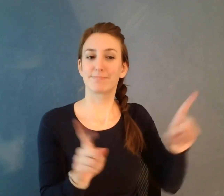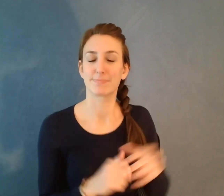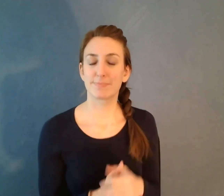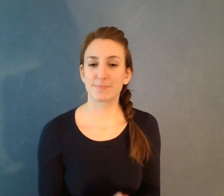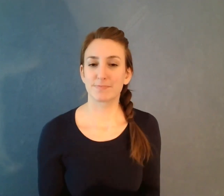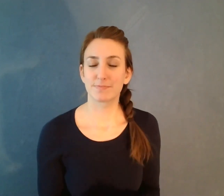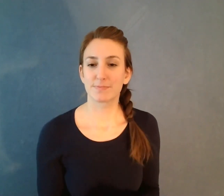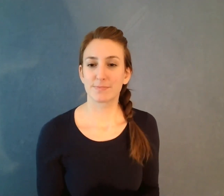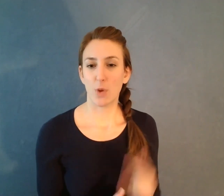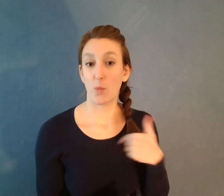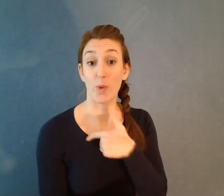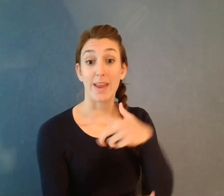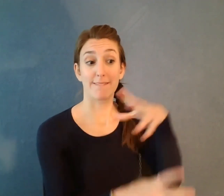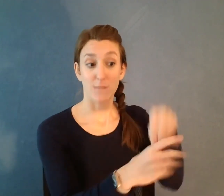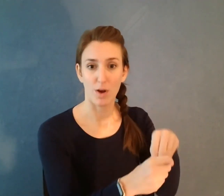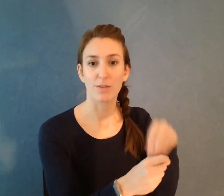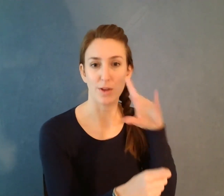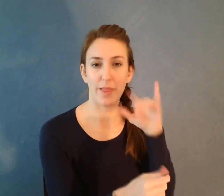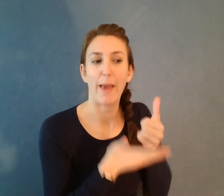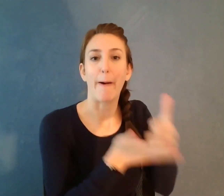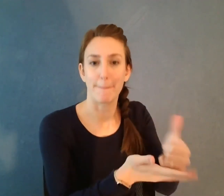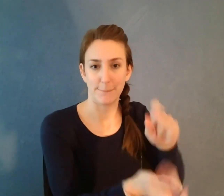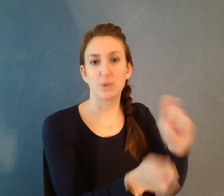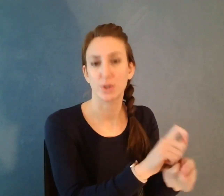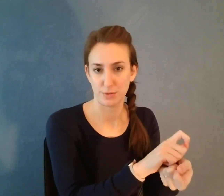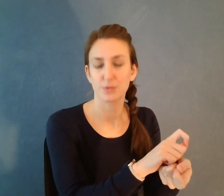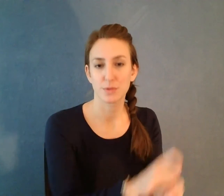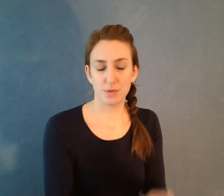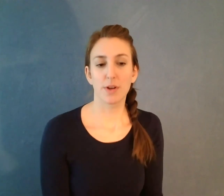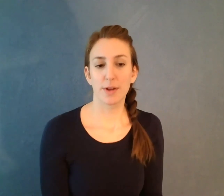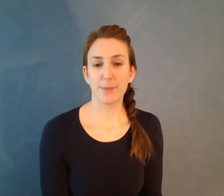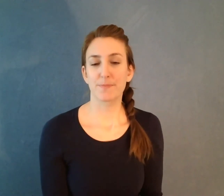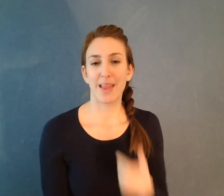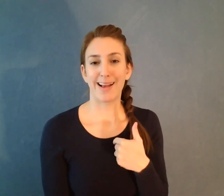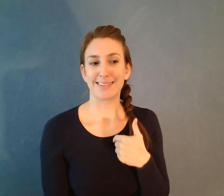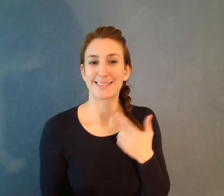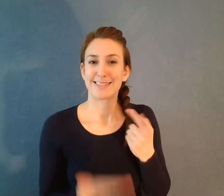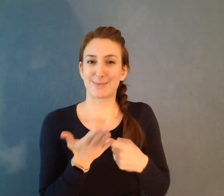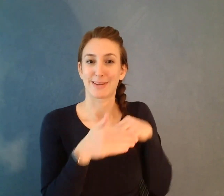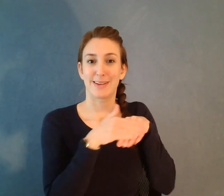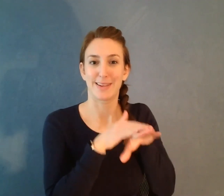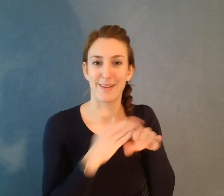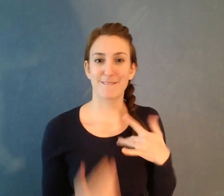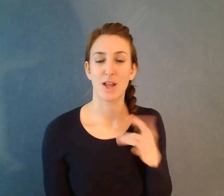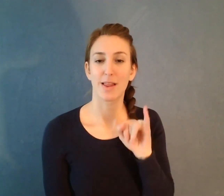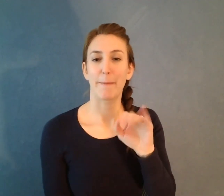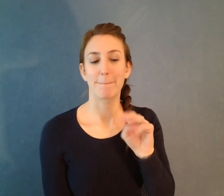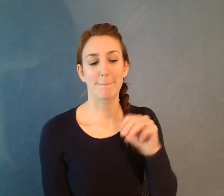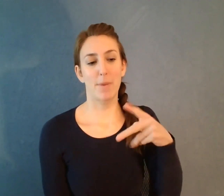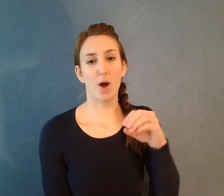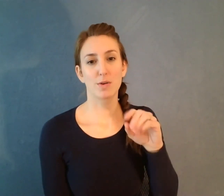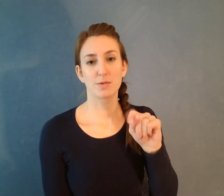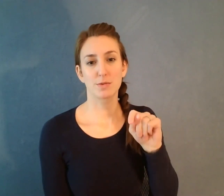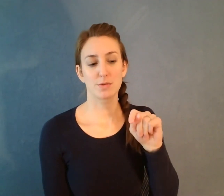I sometimes go into these situations where I have imposter syndrome and it's really hard for me to get out of it, but also have to realize that